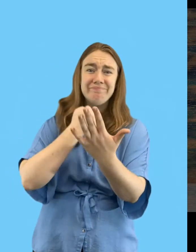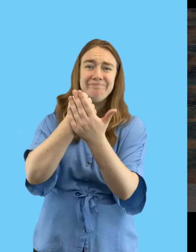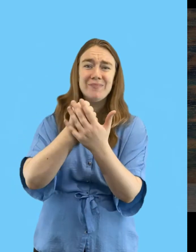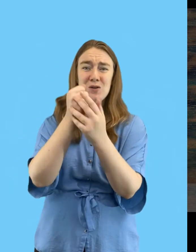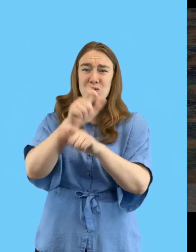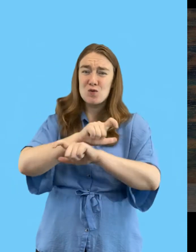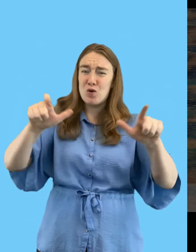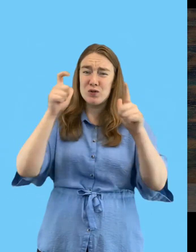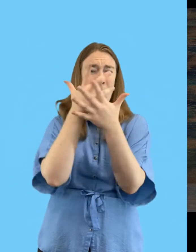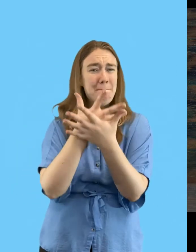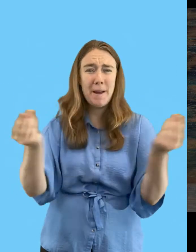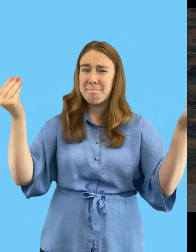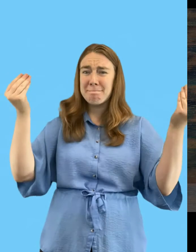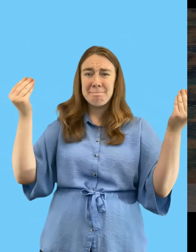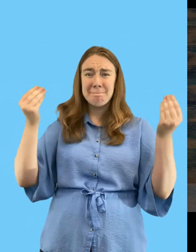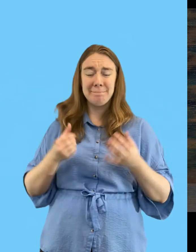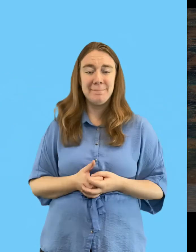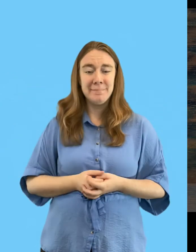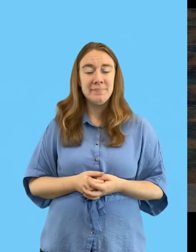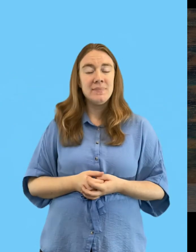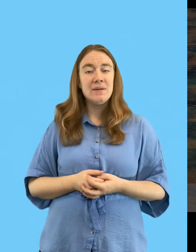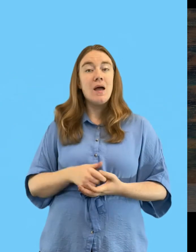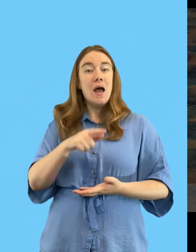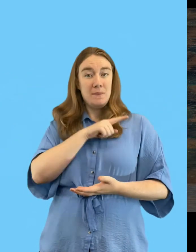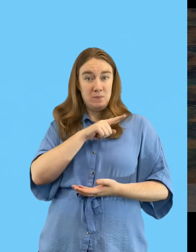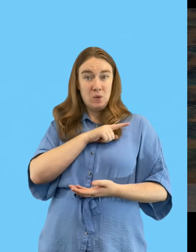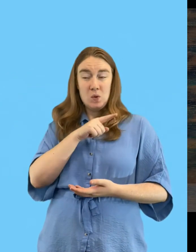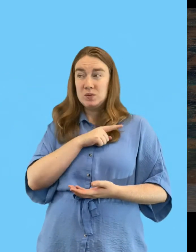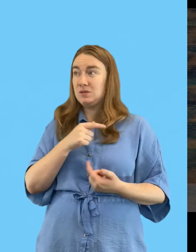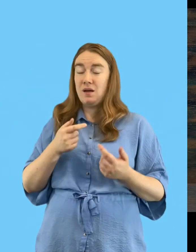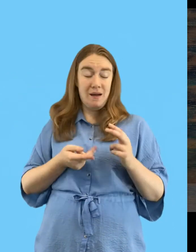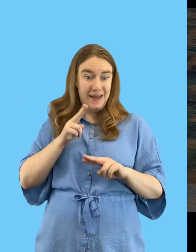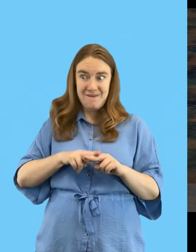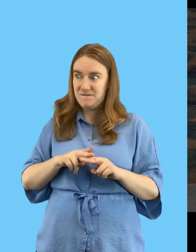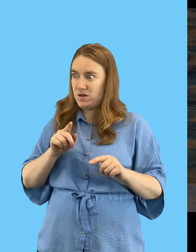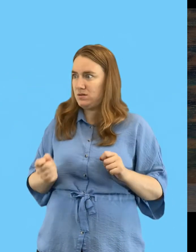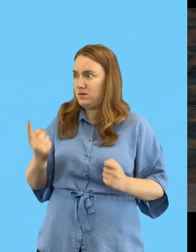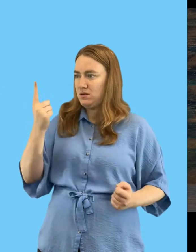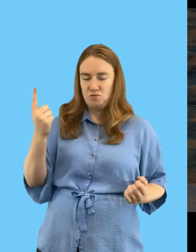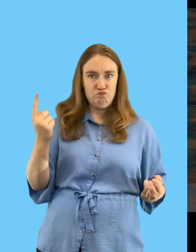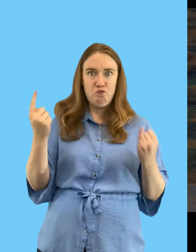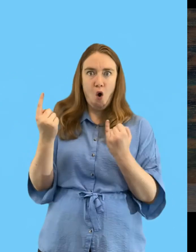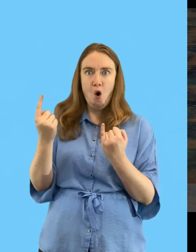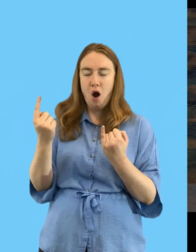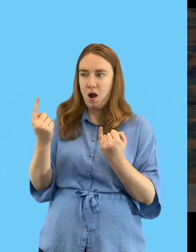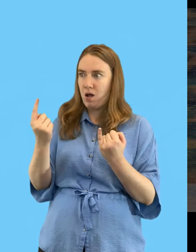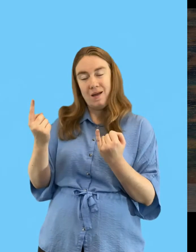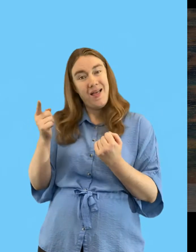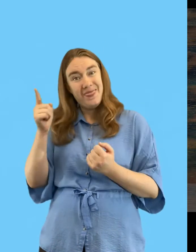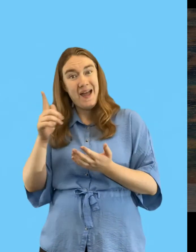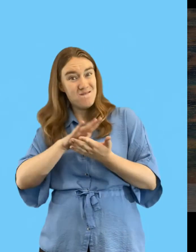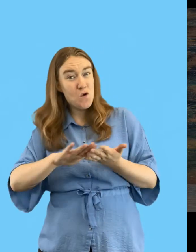You see, when someone has been wronged, forgiveness will always have a cost. The